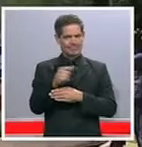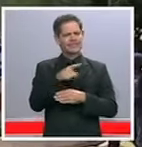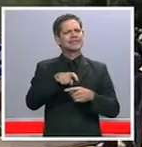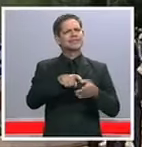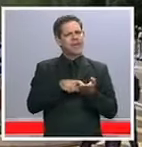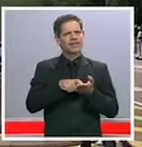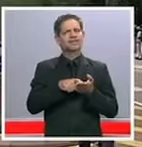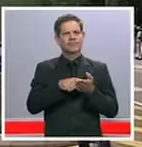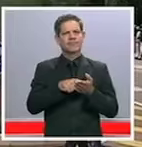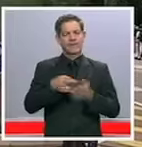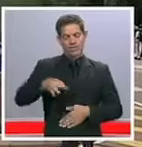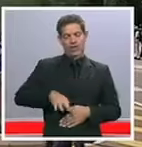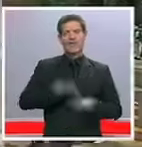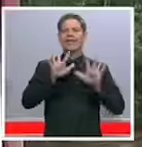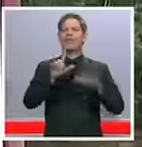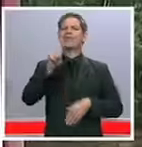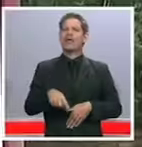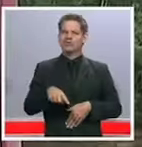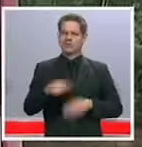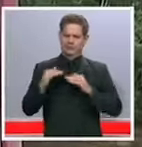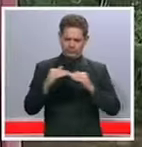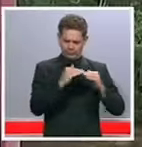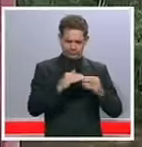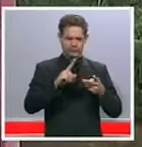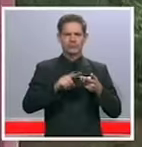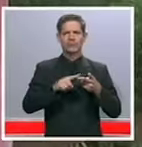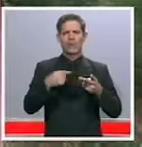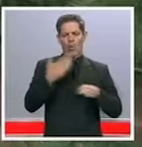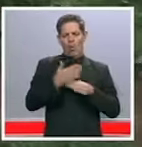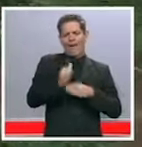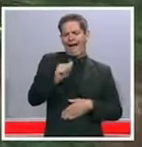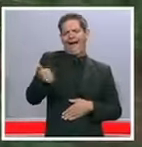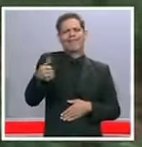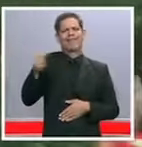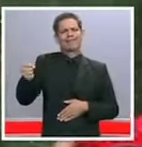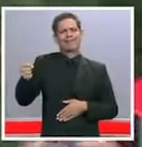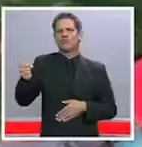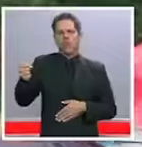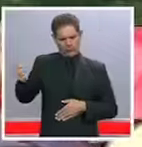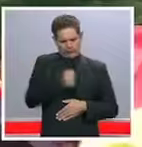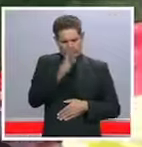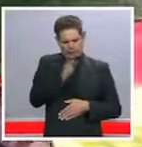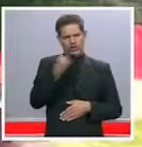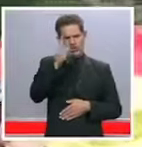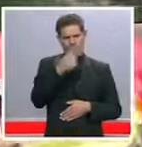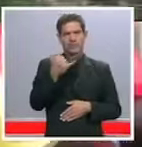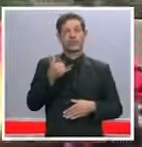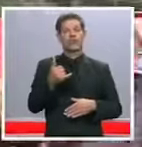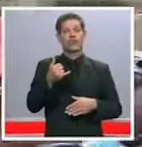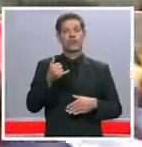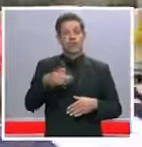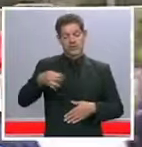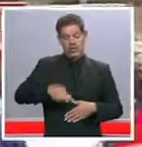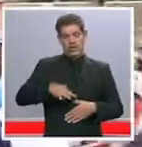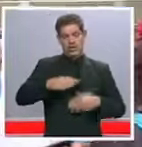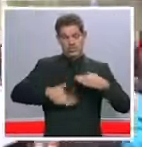demanding 10,000 rand pay across the board and an end to outsourcing. Their salaries will now be topped up to